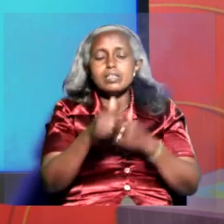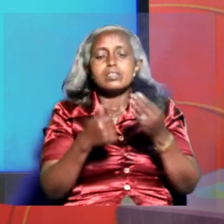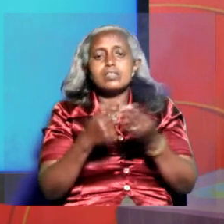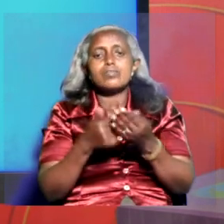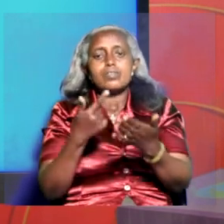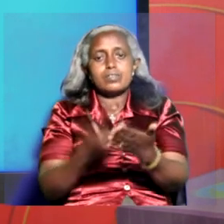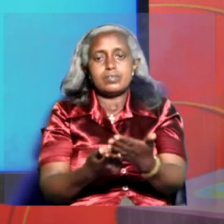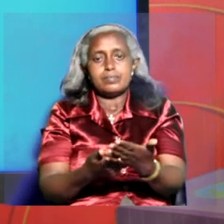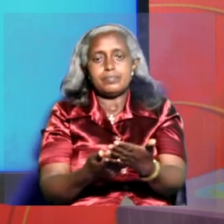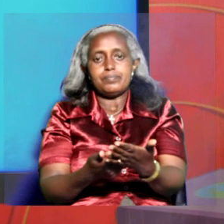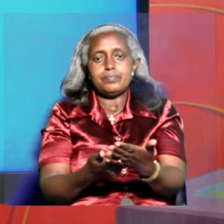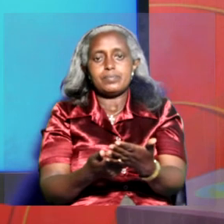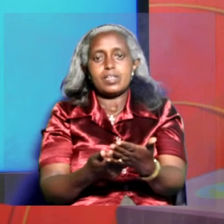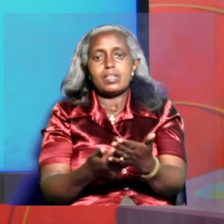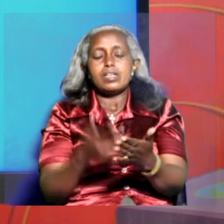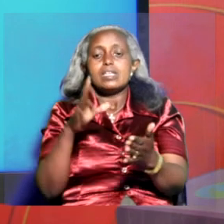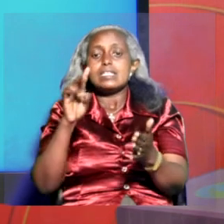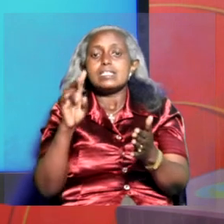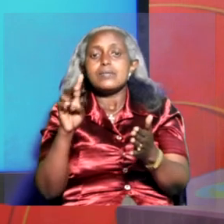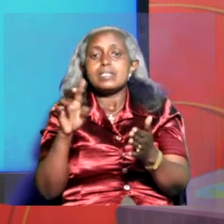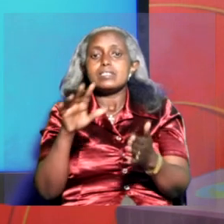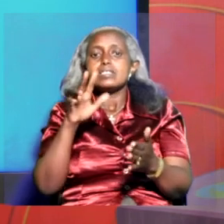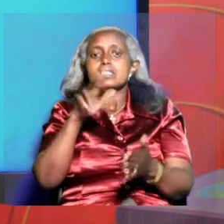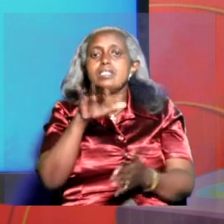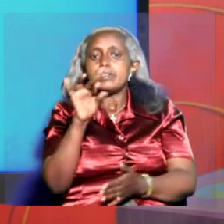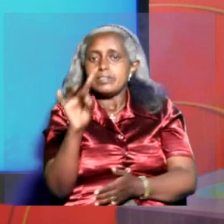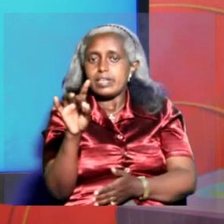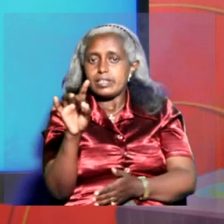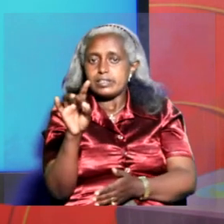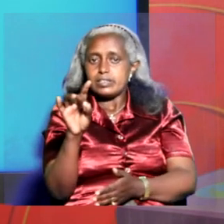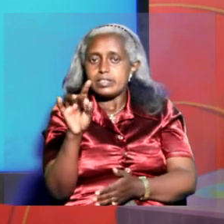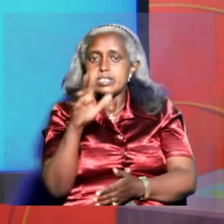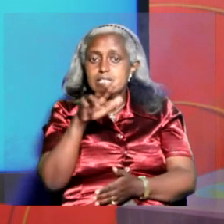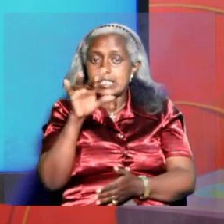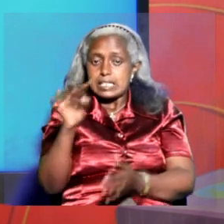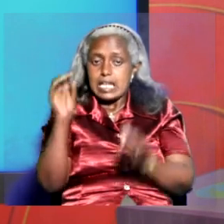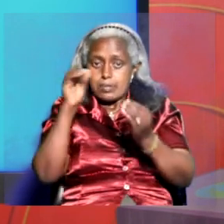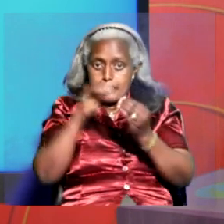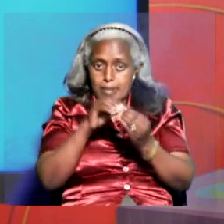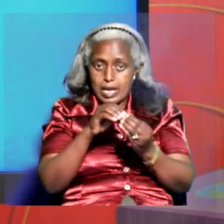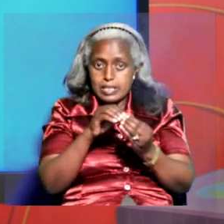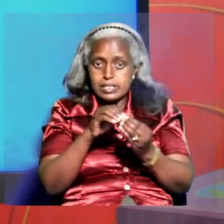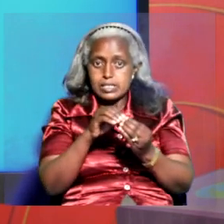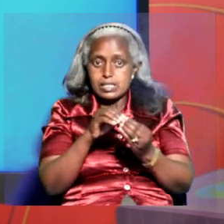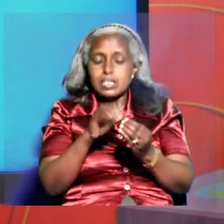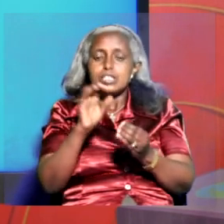Therefore, here, the seventh item is 38 plus